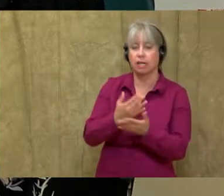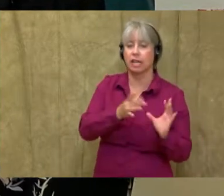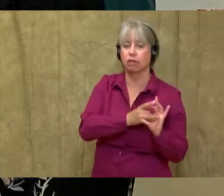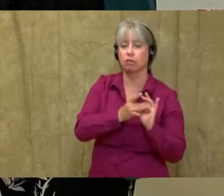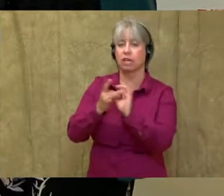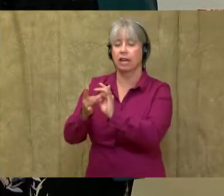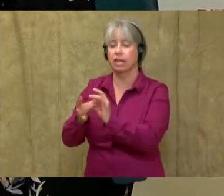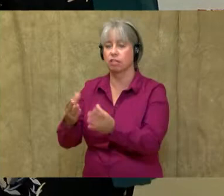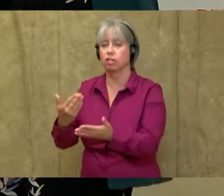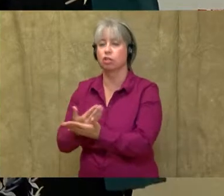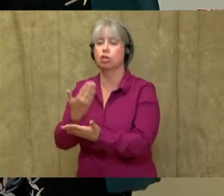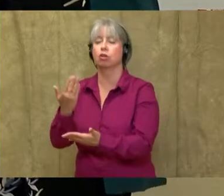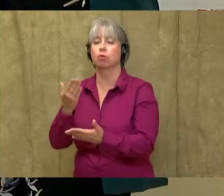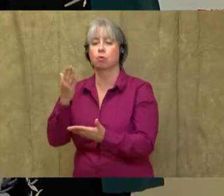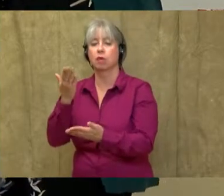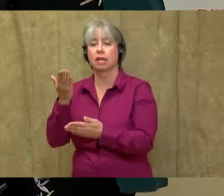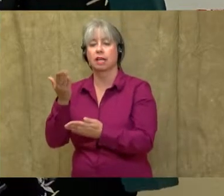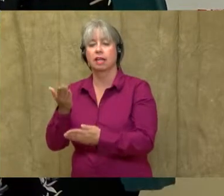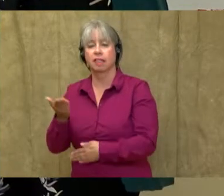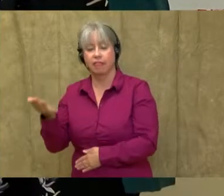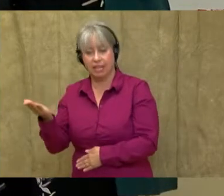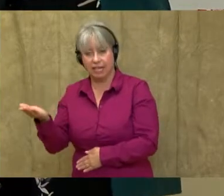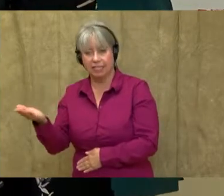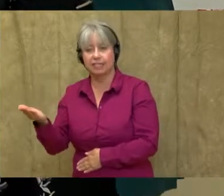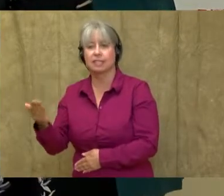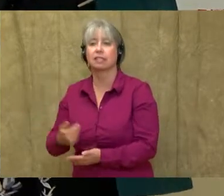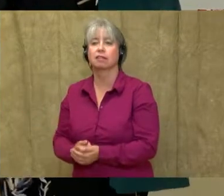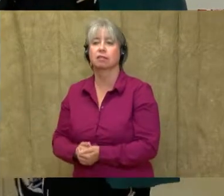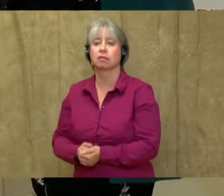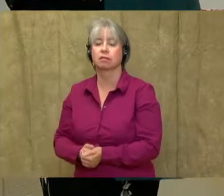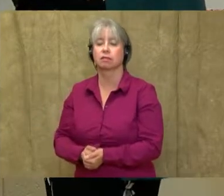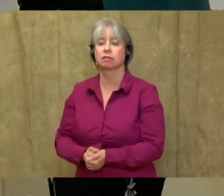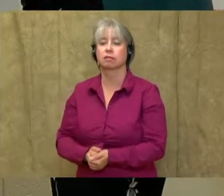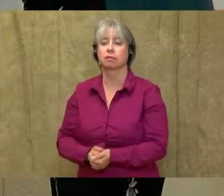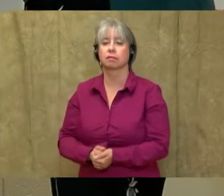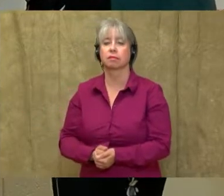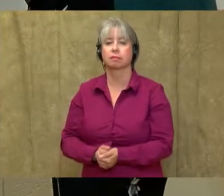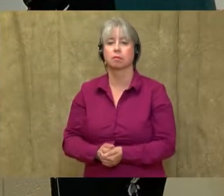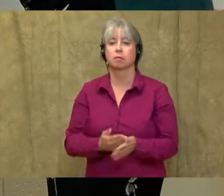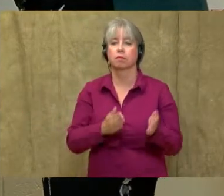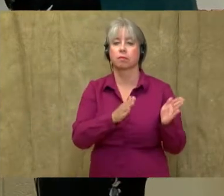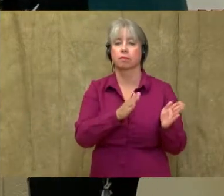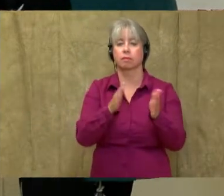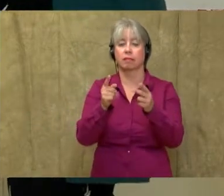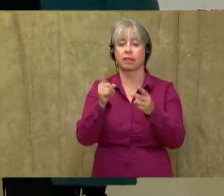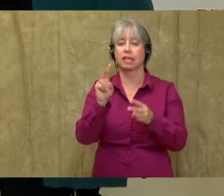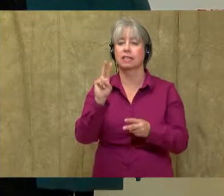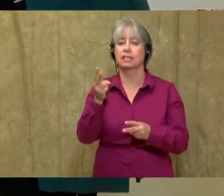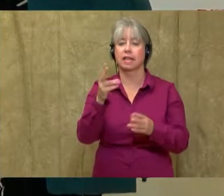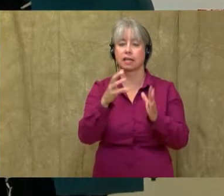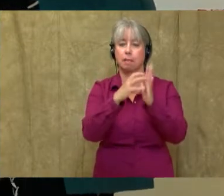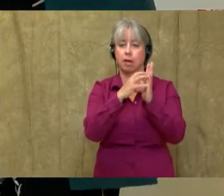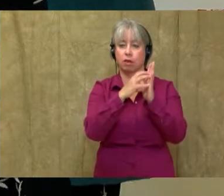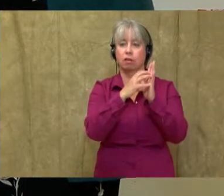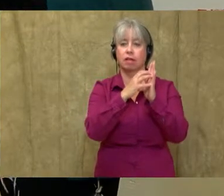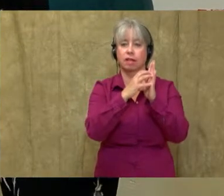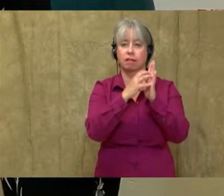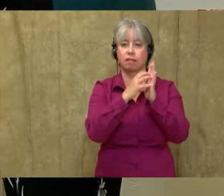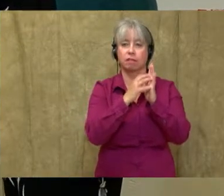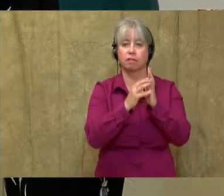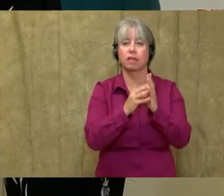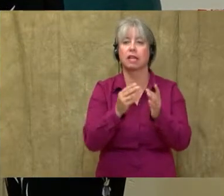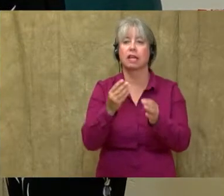time that we were not ready for or uncertain about. Let's go on to the next section of this poem. A